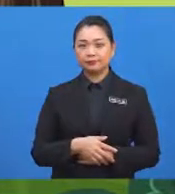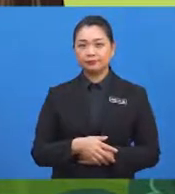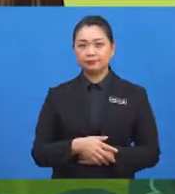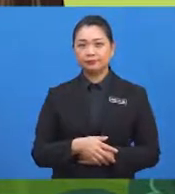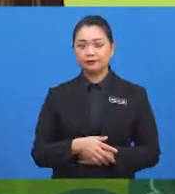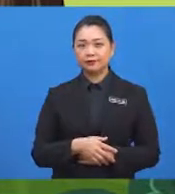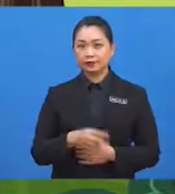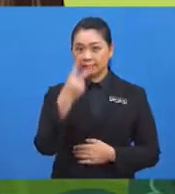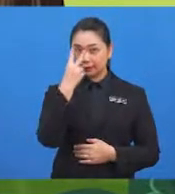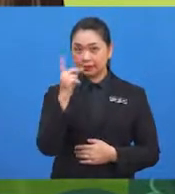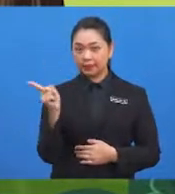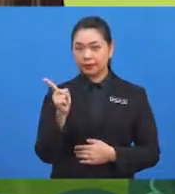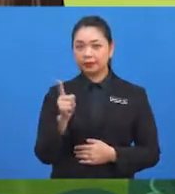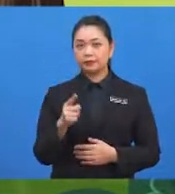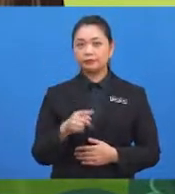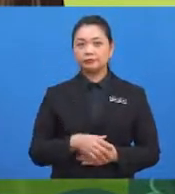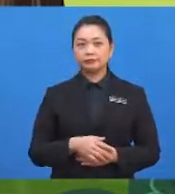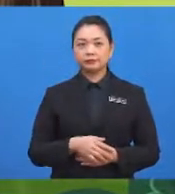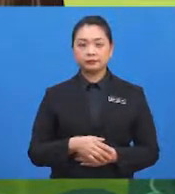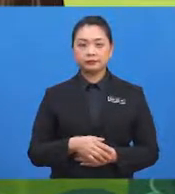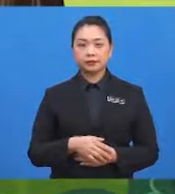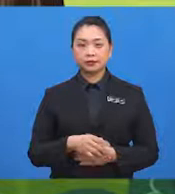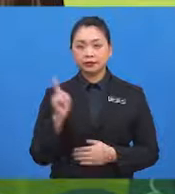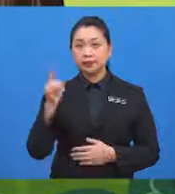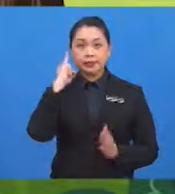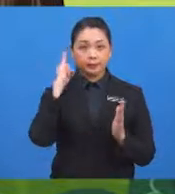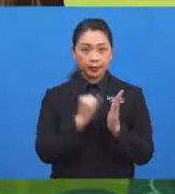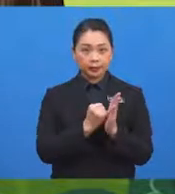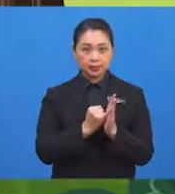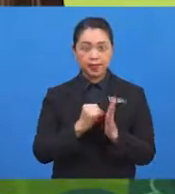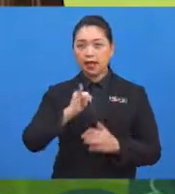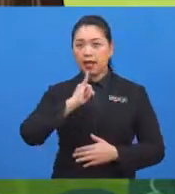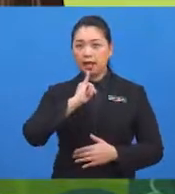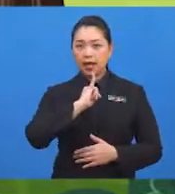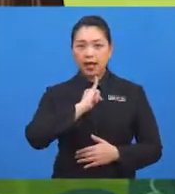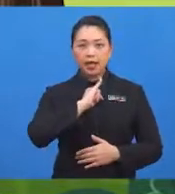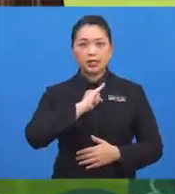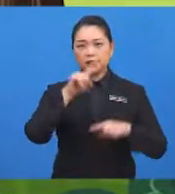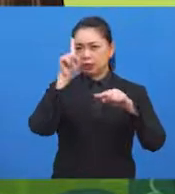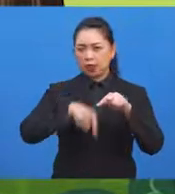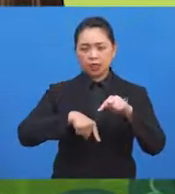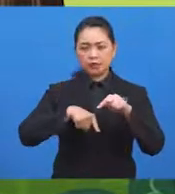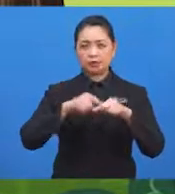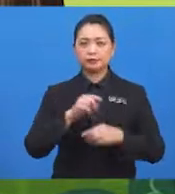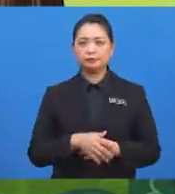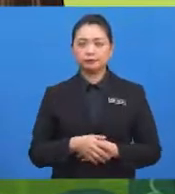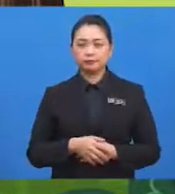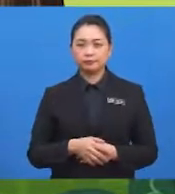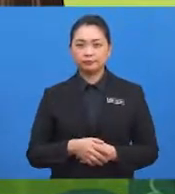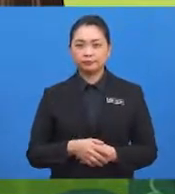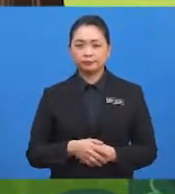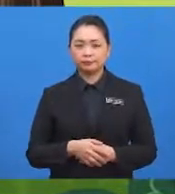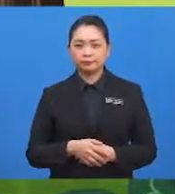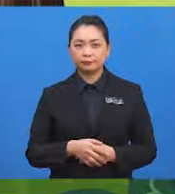I can. But when you see this image, you say, I can't.